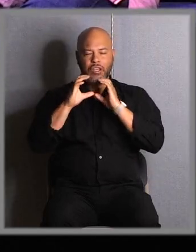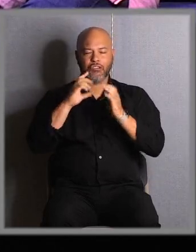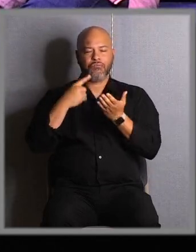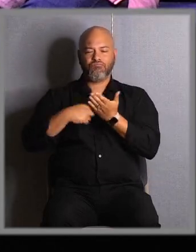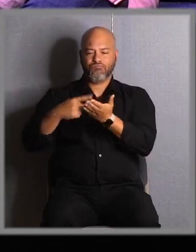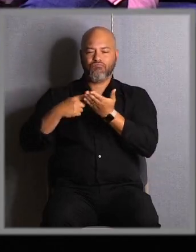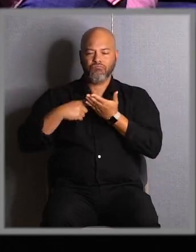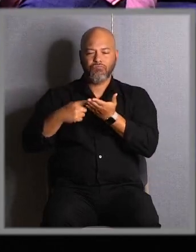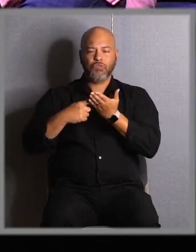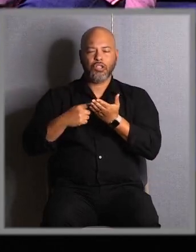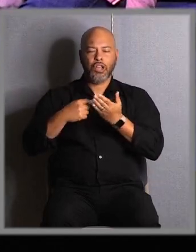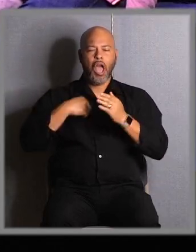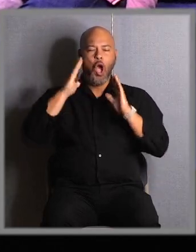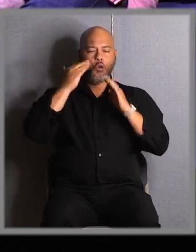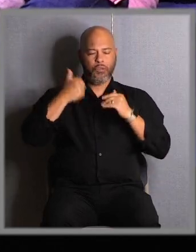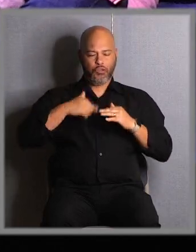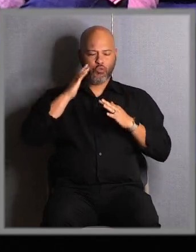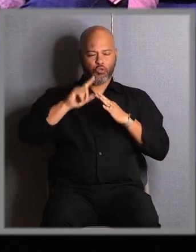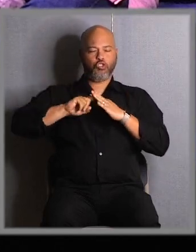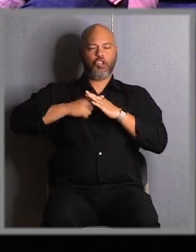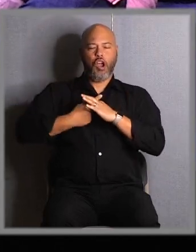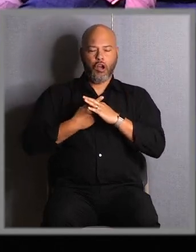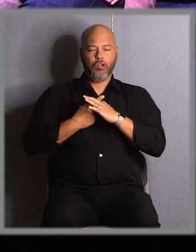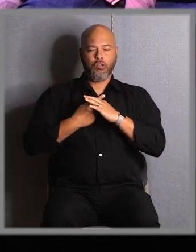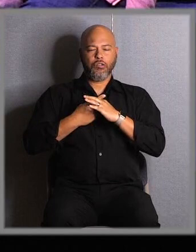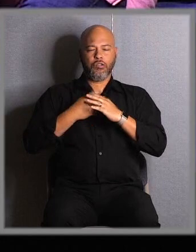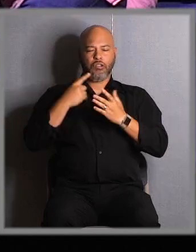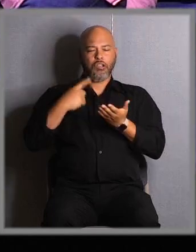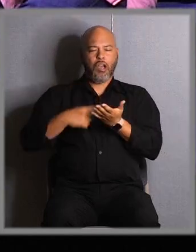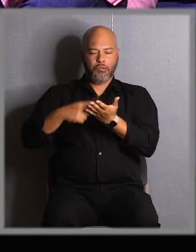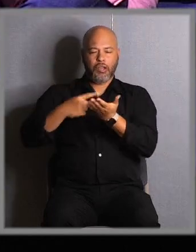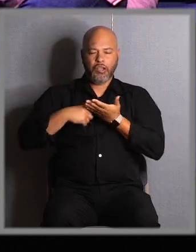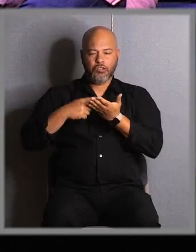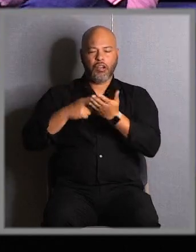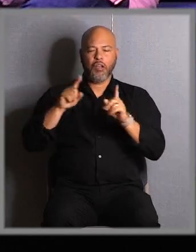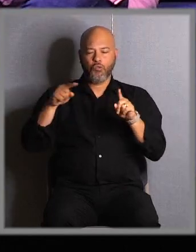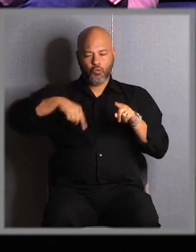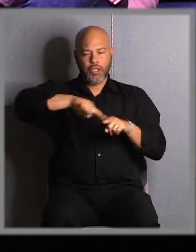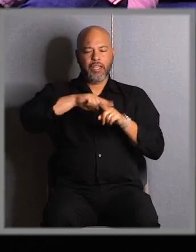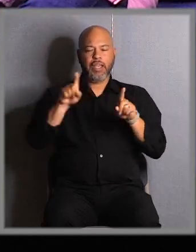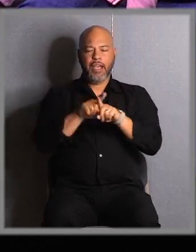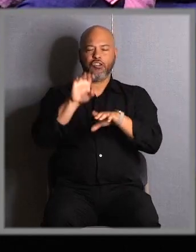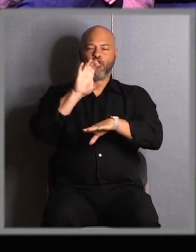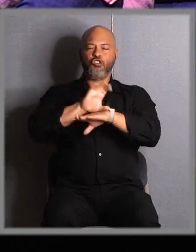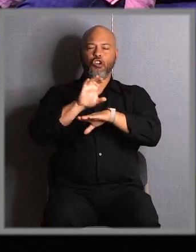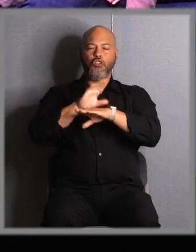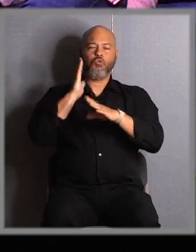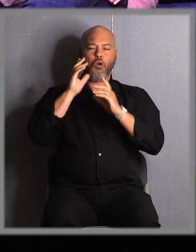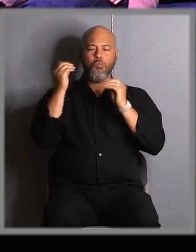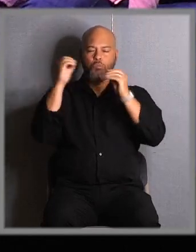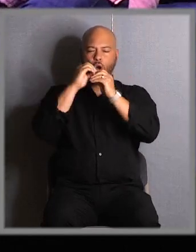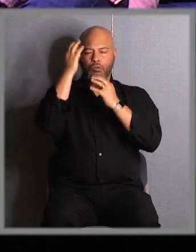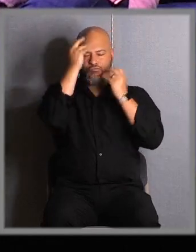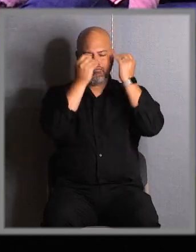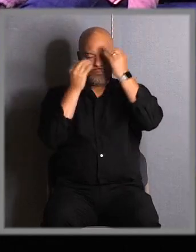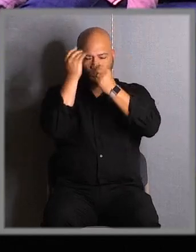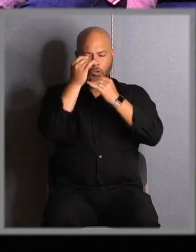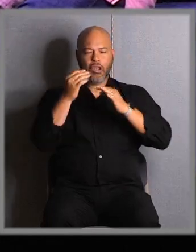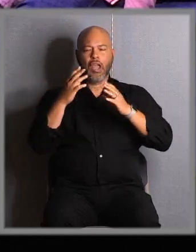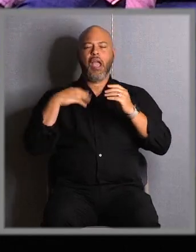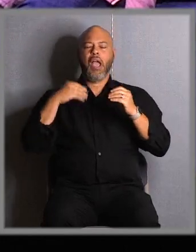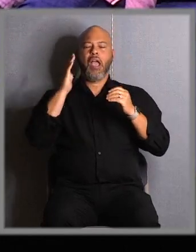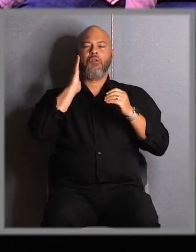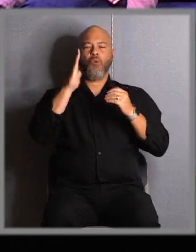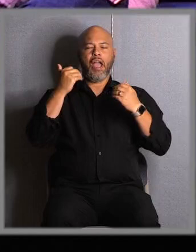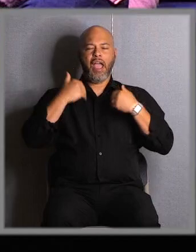gets the conversation going, that we as a congregation will give more thought and engage in